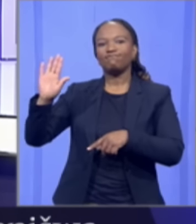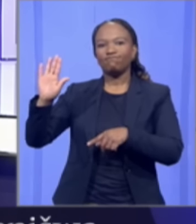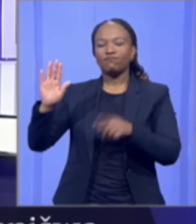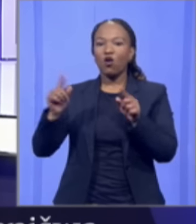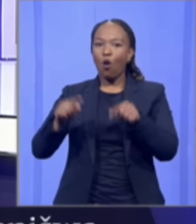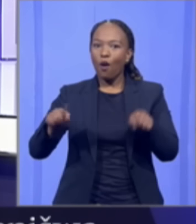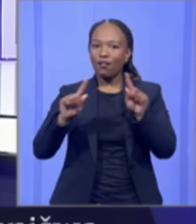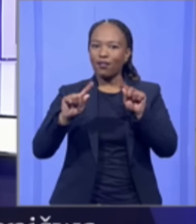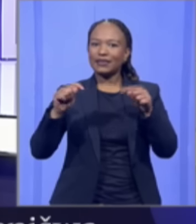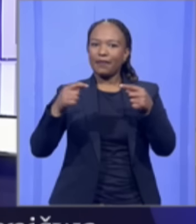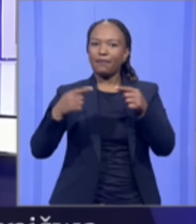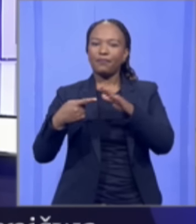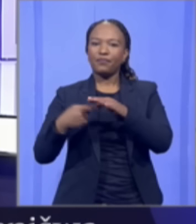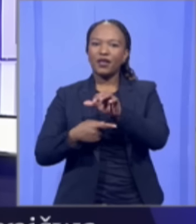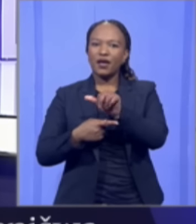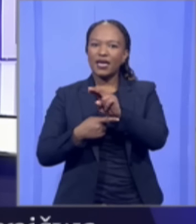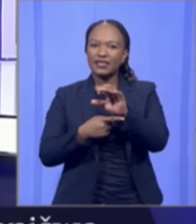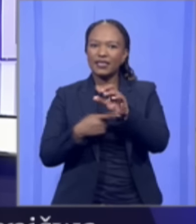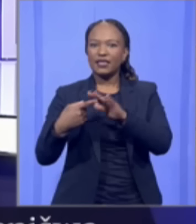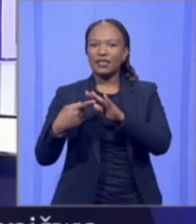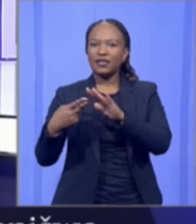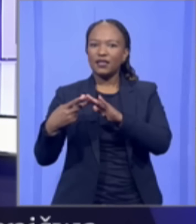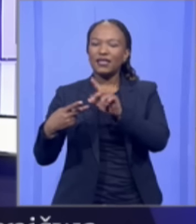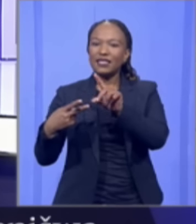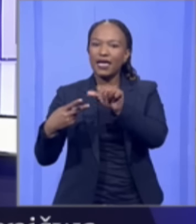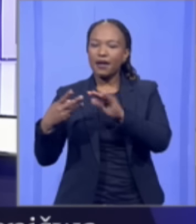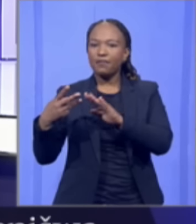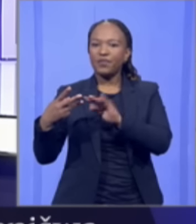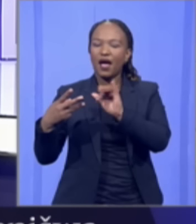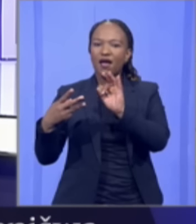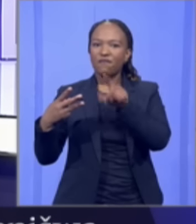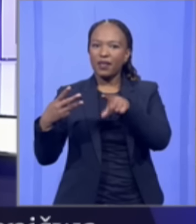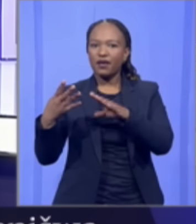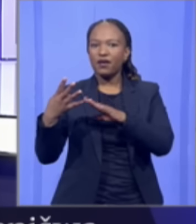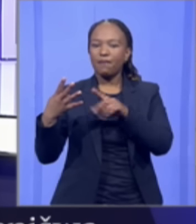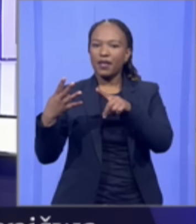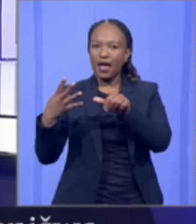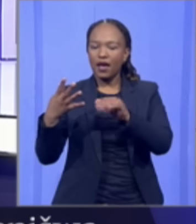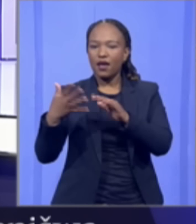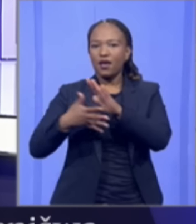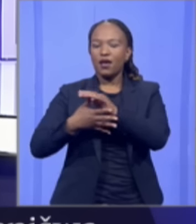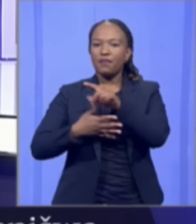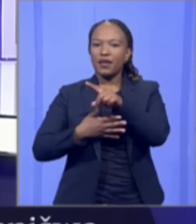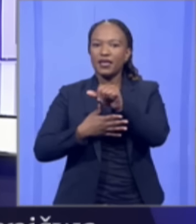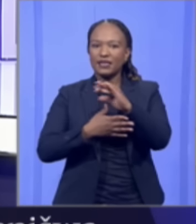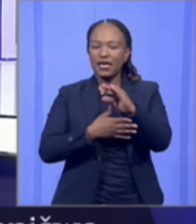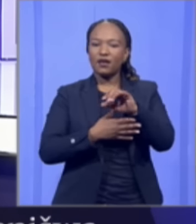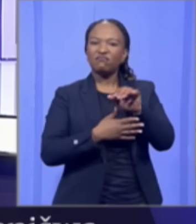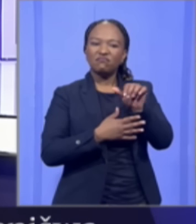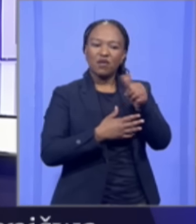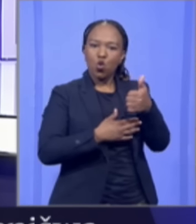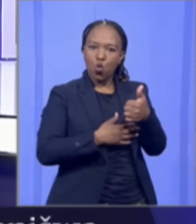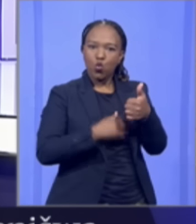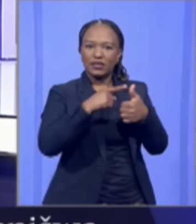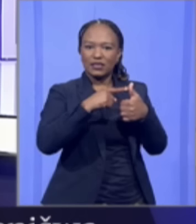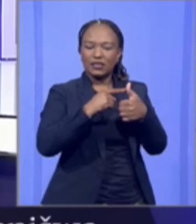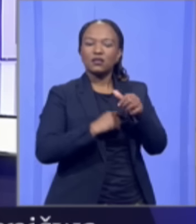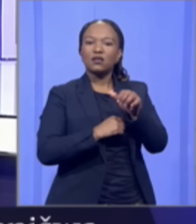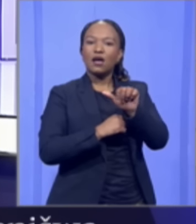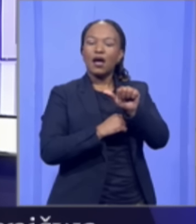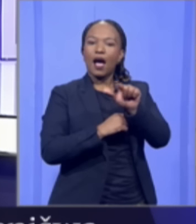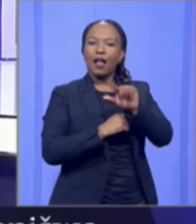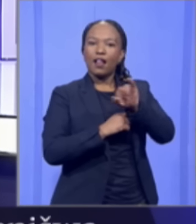wa ANC, DA, IFP, PA, PAC, Good le Al-Jama ga mmogo le Freedom Front Plus ke karolo ya